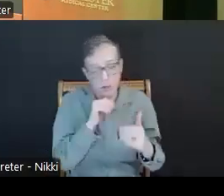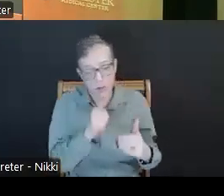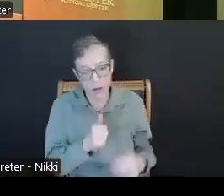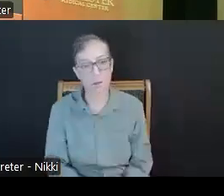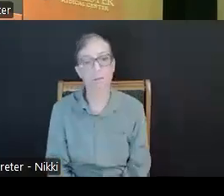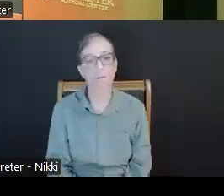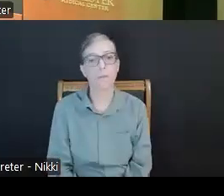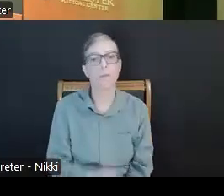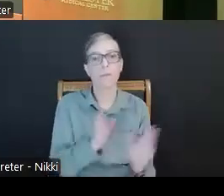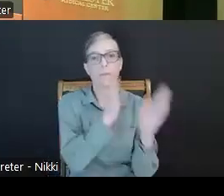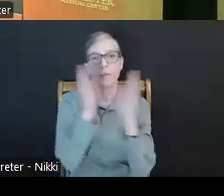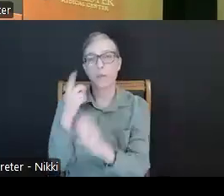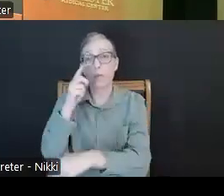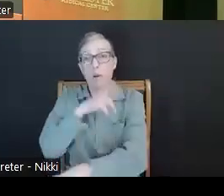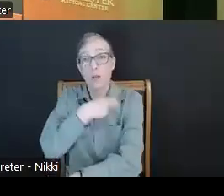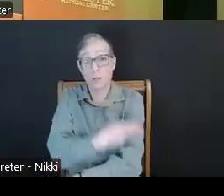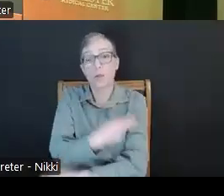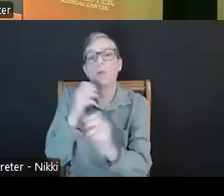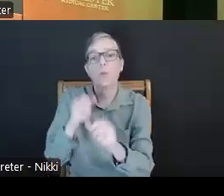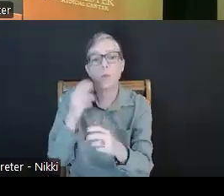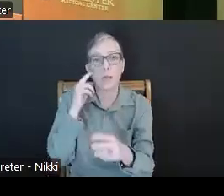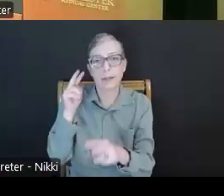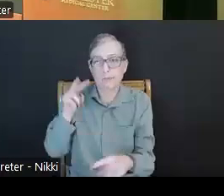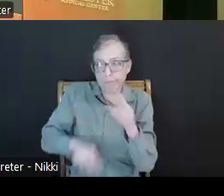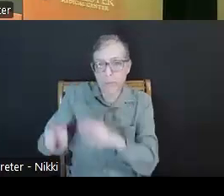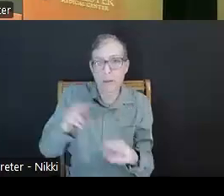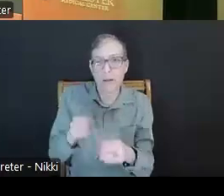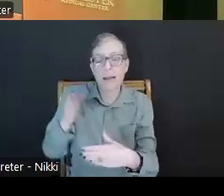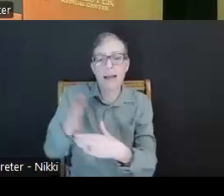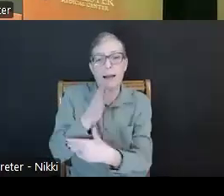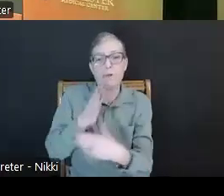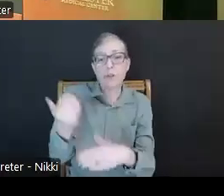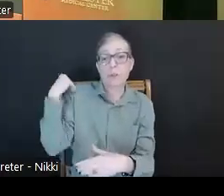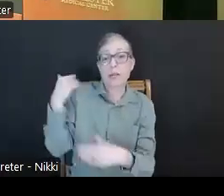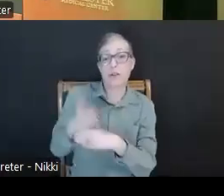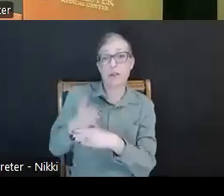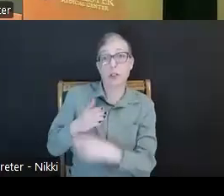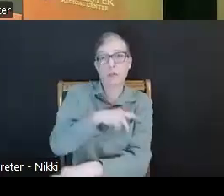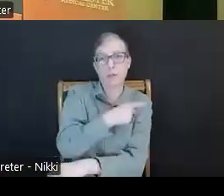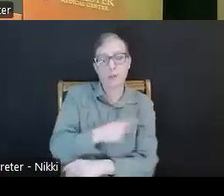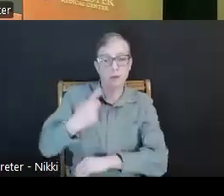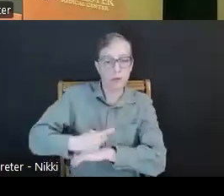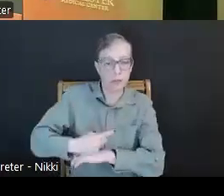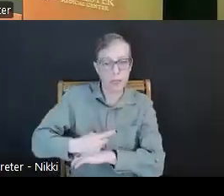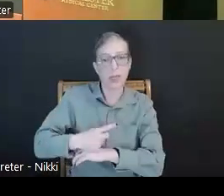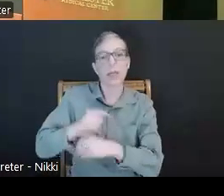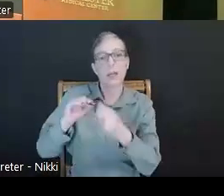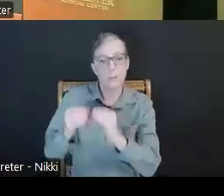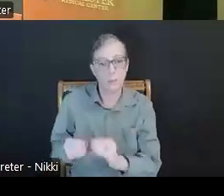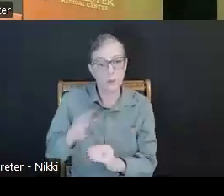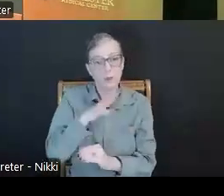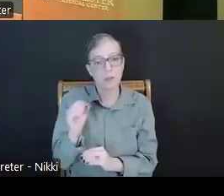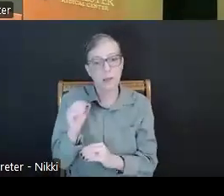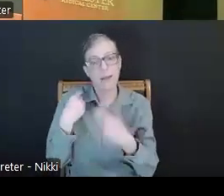can look at the average past shared patient day volume, and we can look at the clustering of that patient volume. And that maps on well to 2 concepts of social